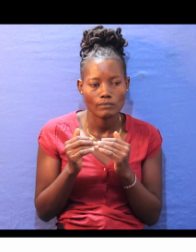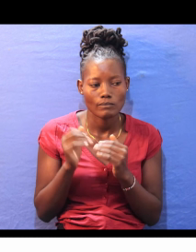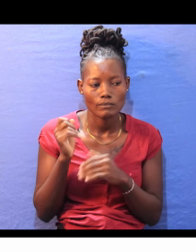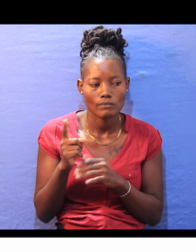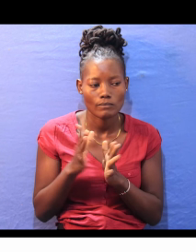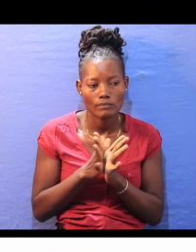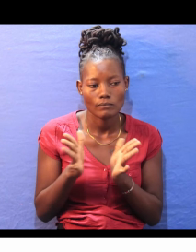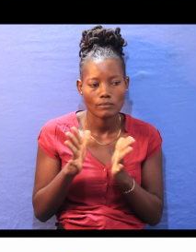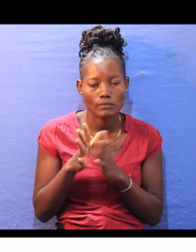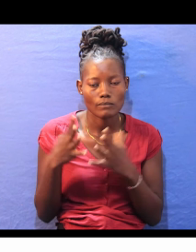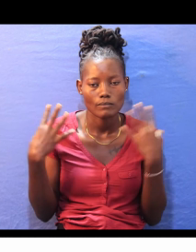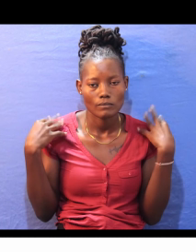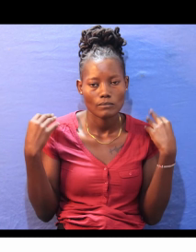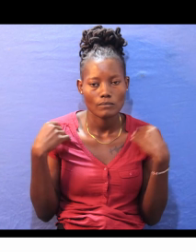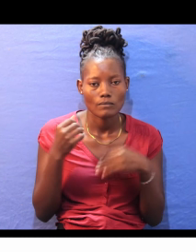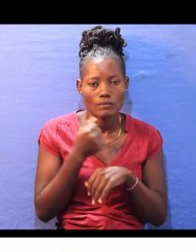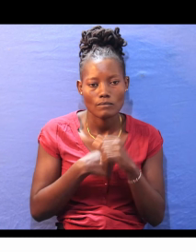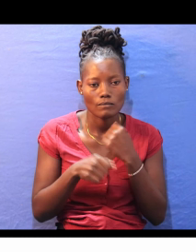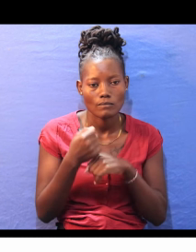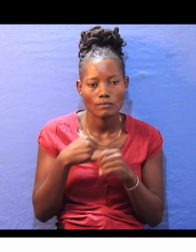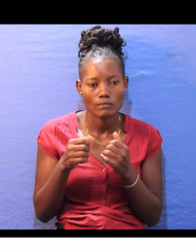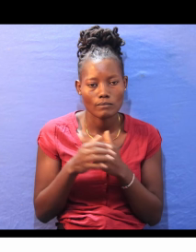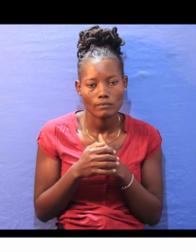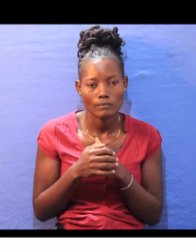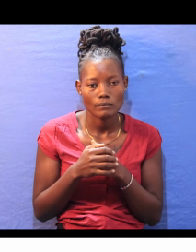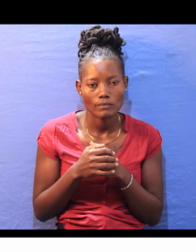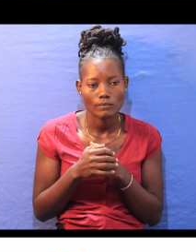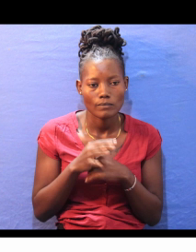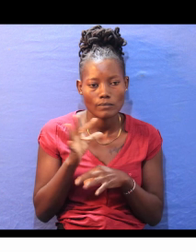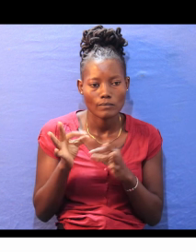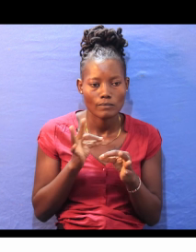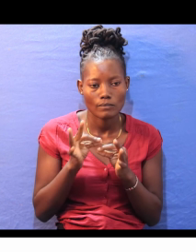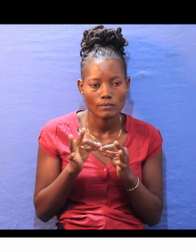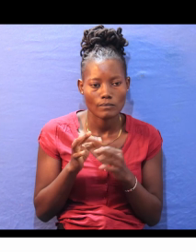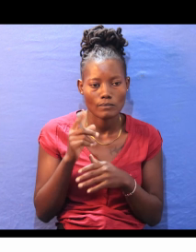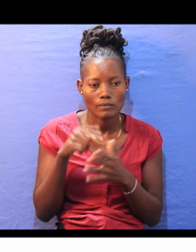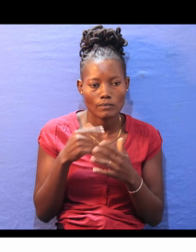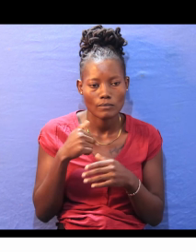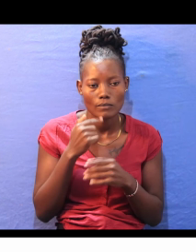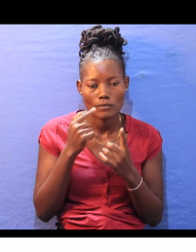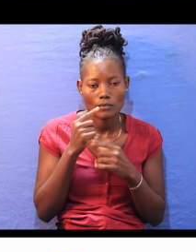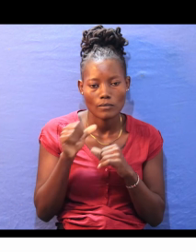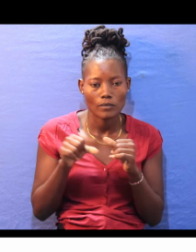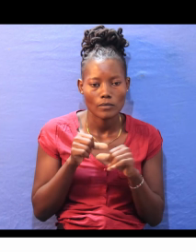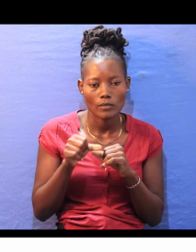preparatory exercises. And general preparatory exercises are exactly what we've talked about most so far. And